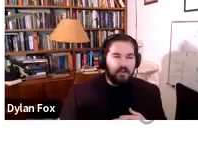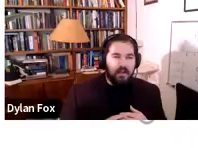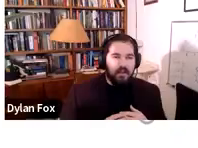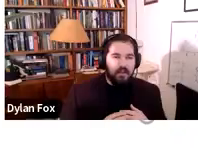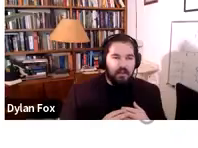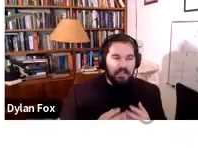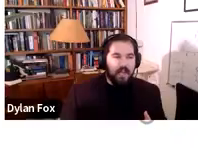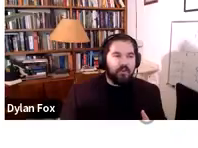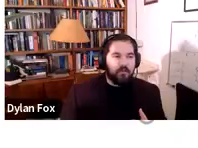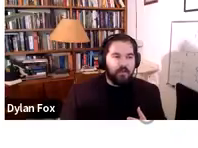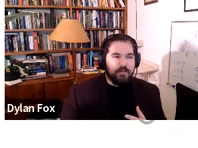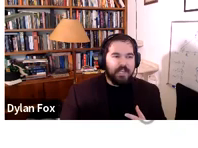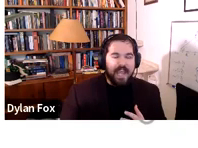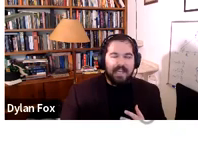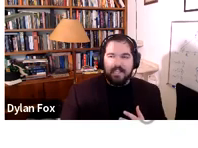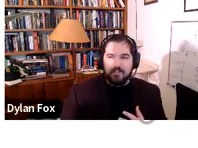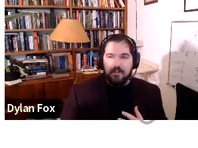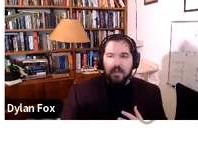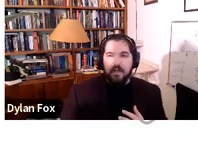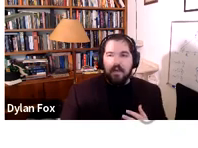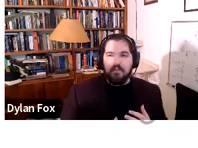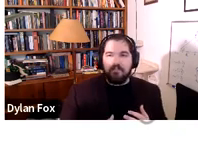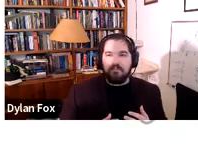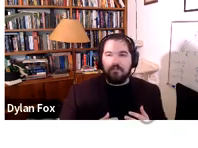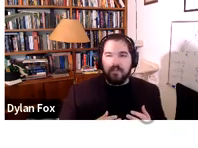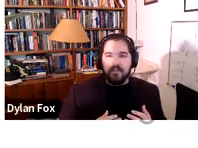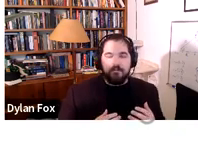of a collaborator. We want to be a catalyzer